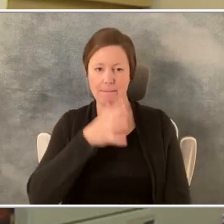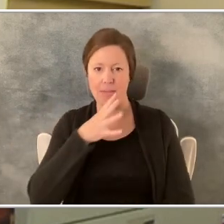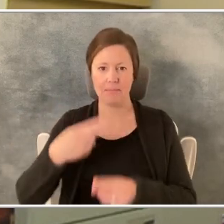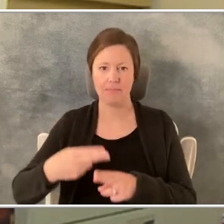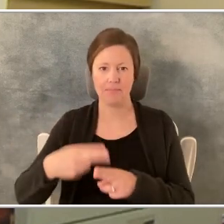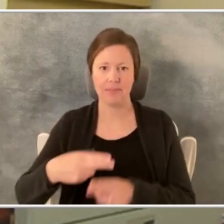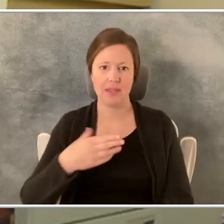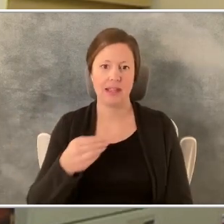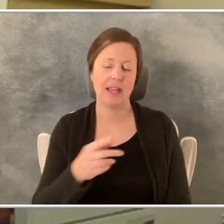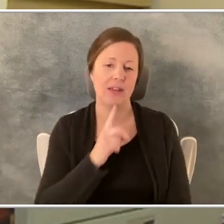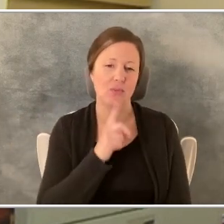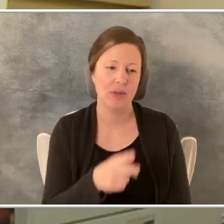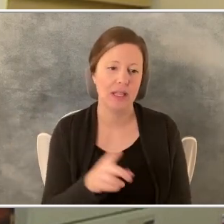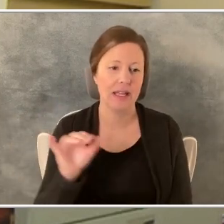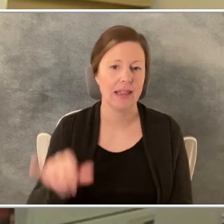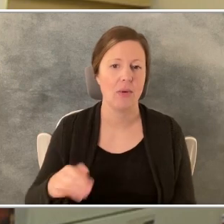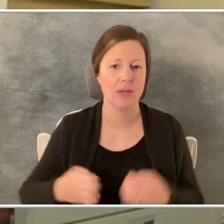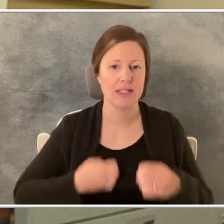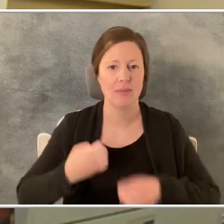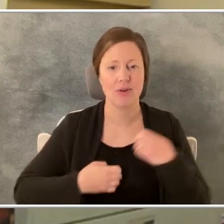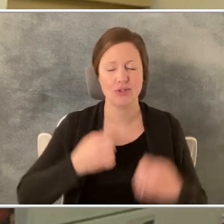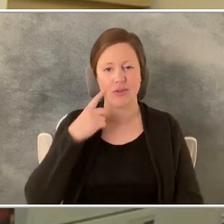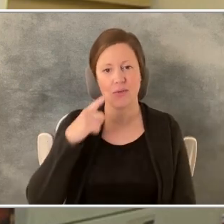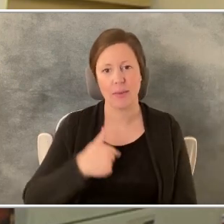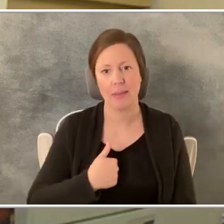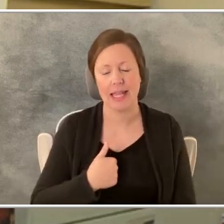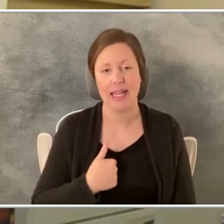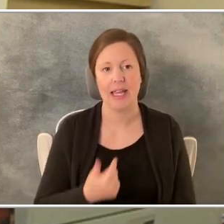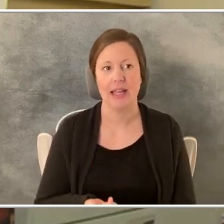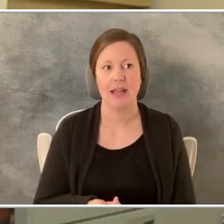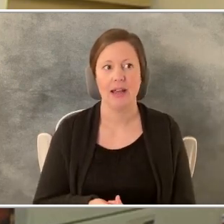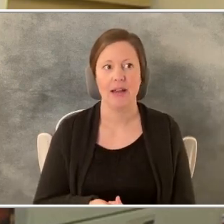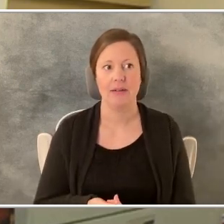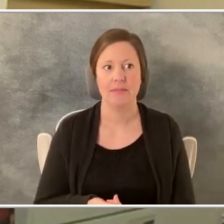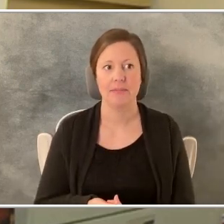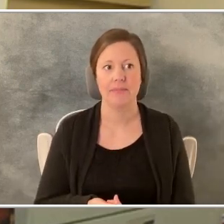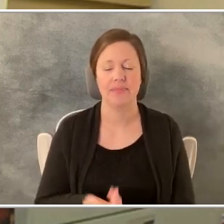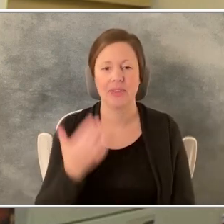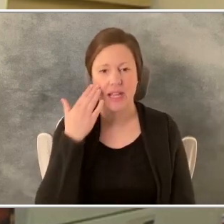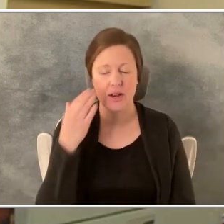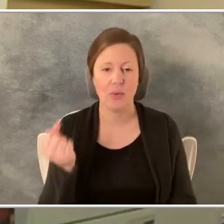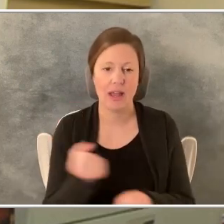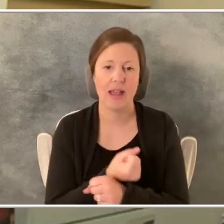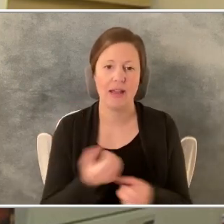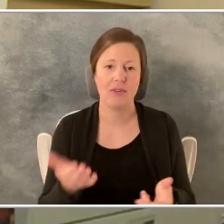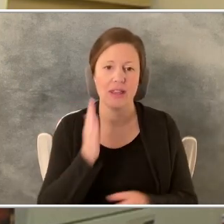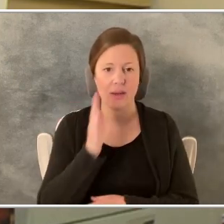was really emotional for me that day, and I knew everything was going to be okay.